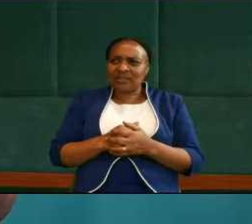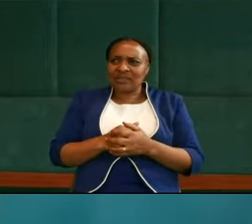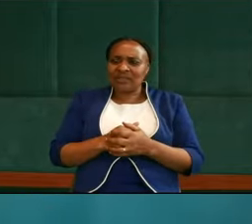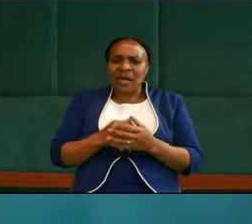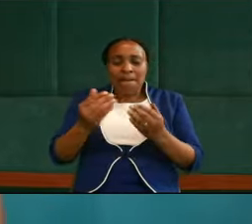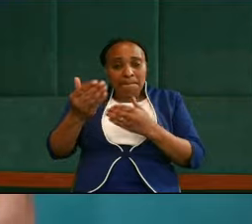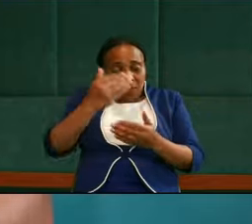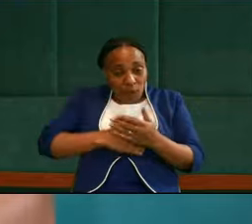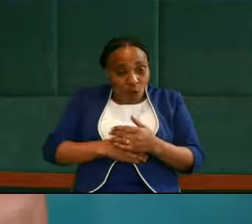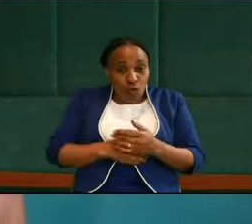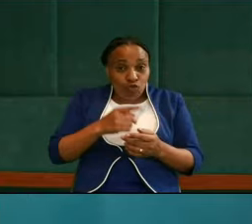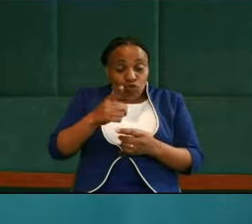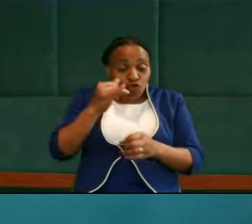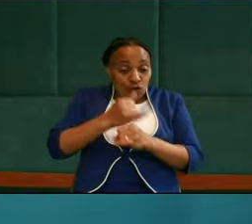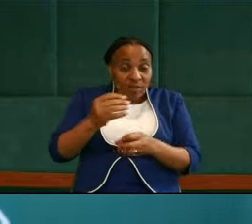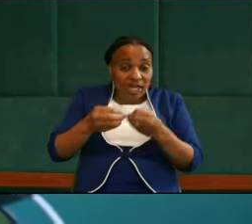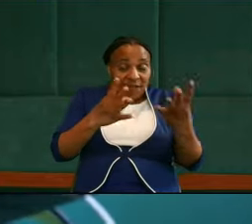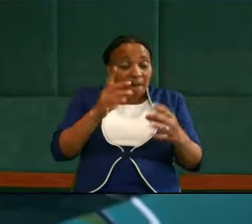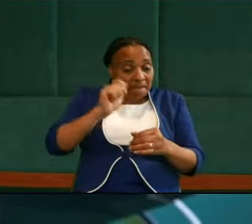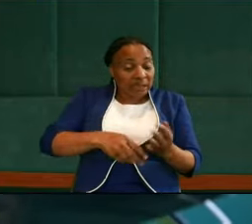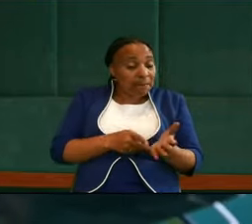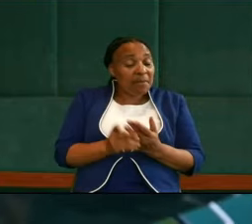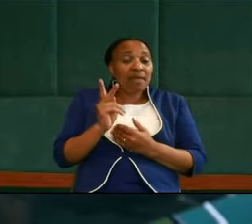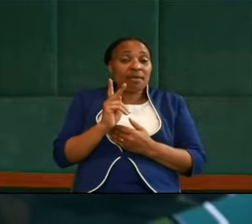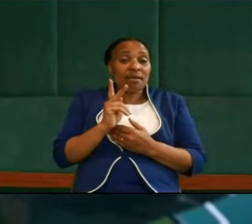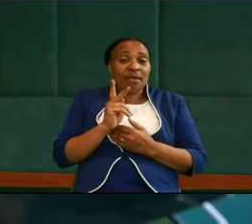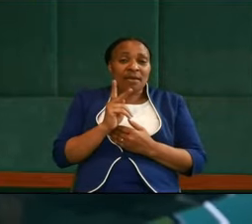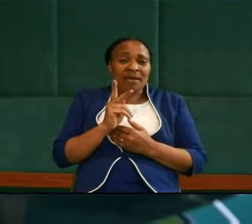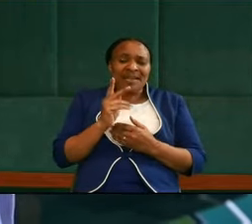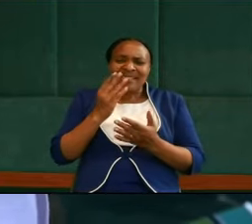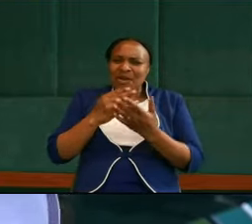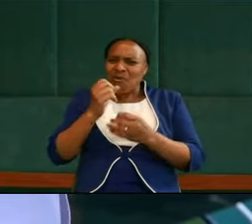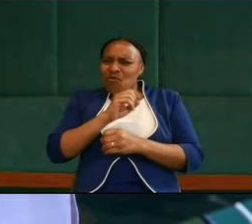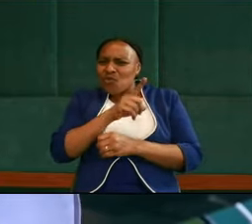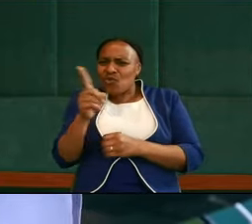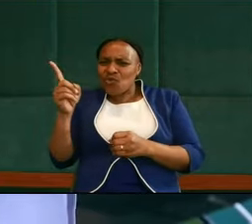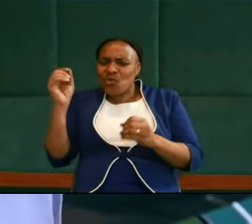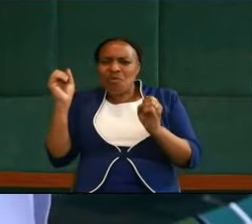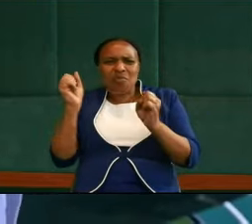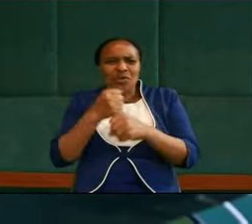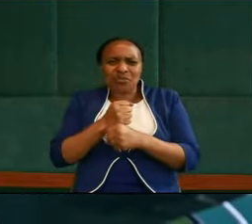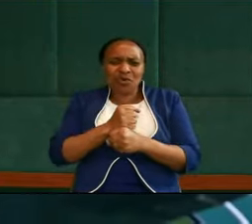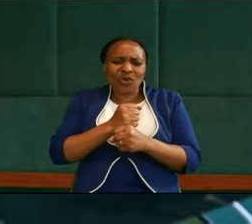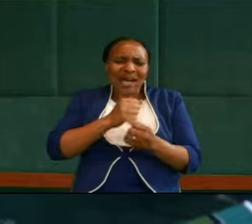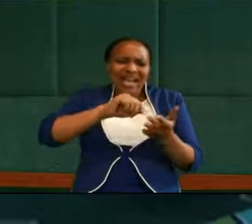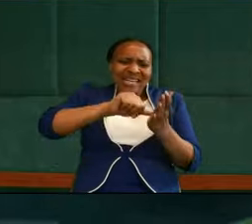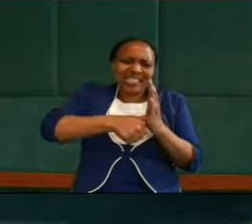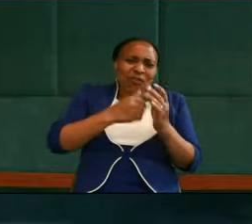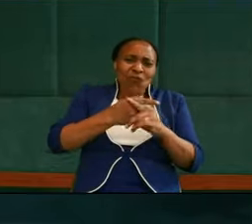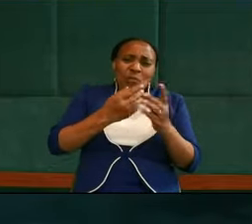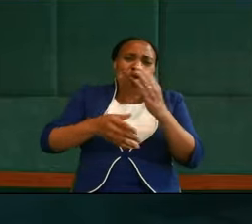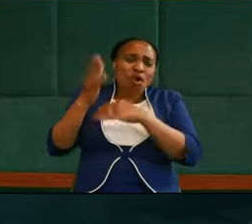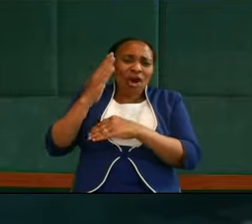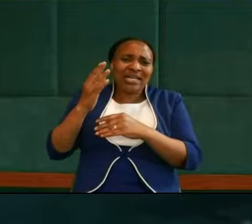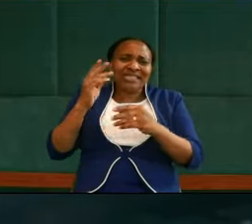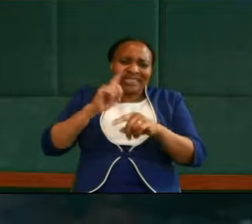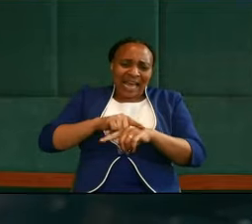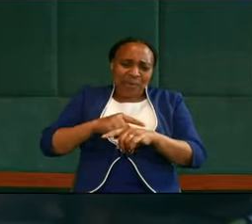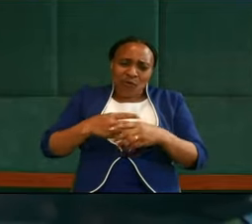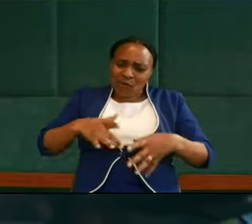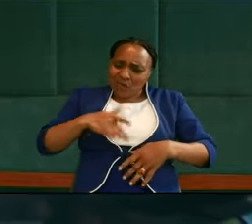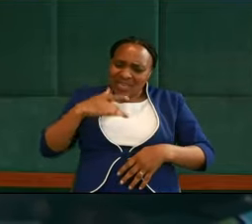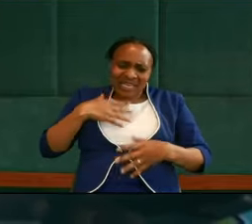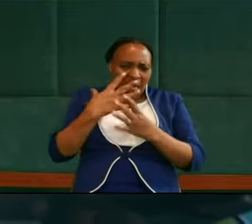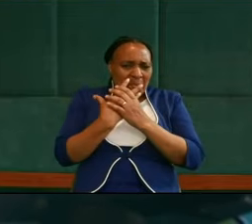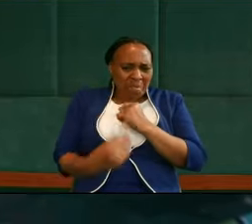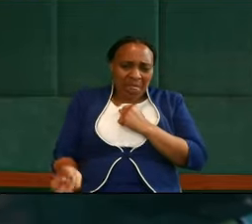I give you bread. When our people cannot get job on account of their fidelity to God, when you feel discouraged, ladies and gentlemen, the